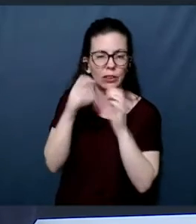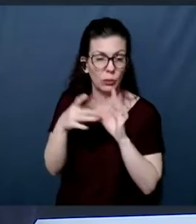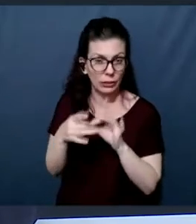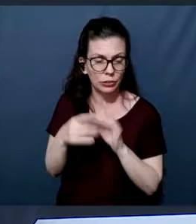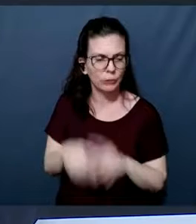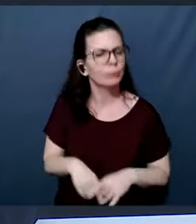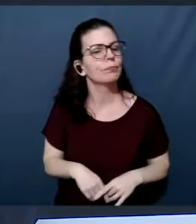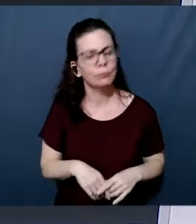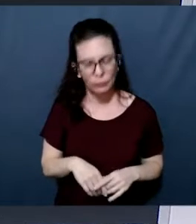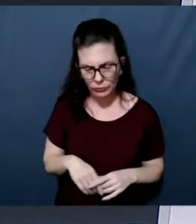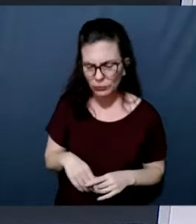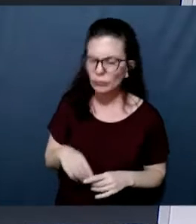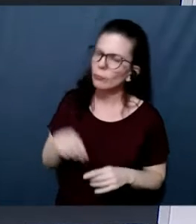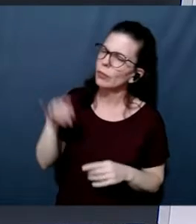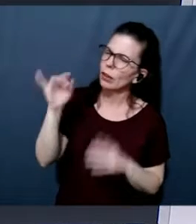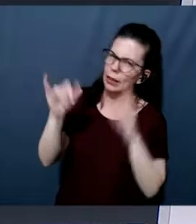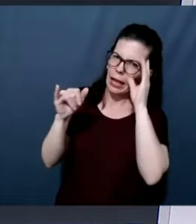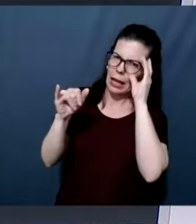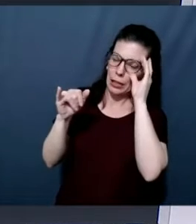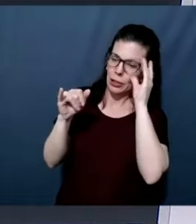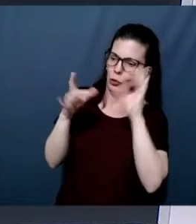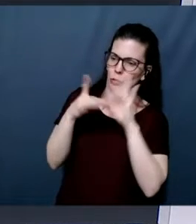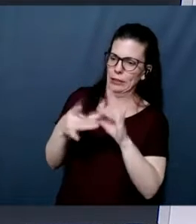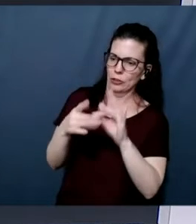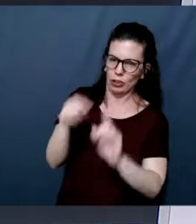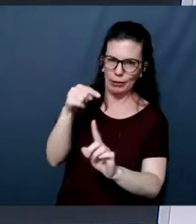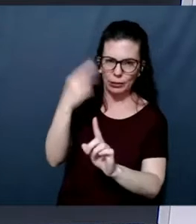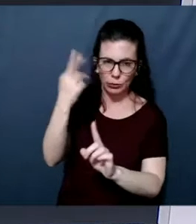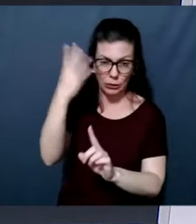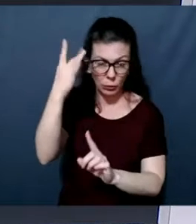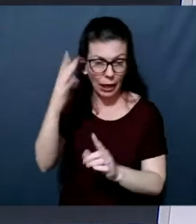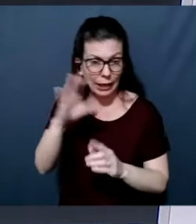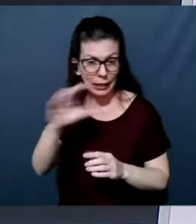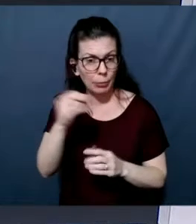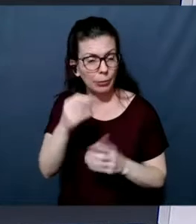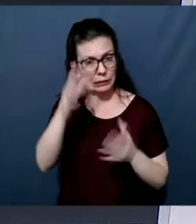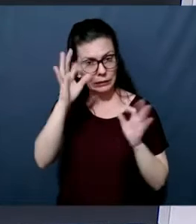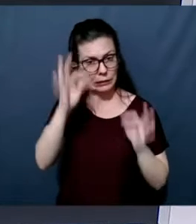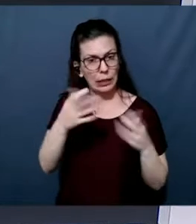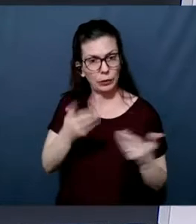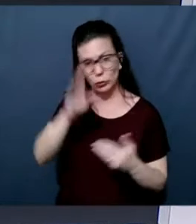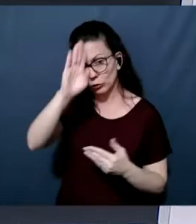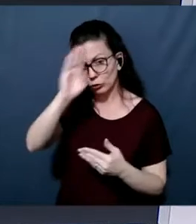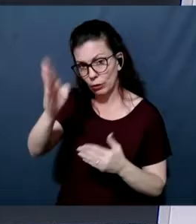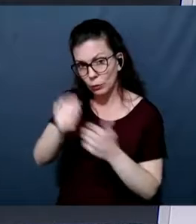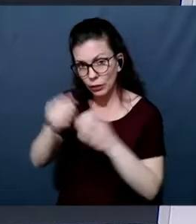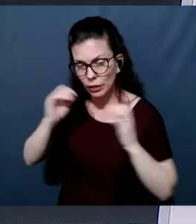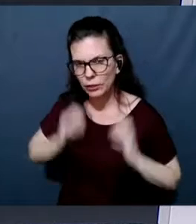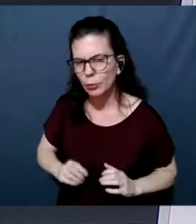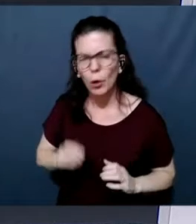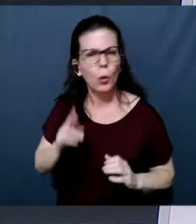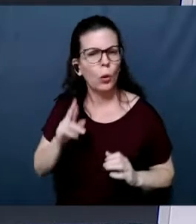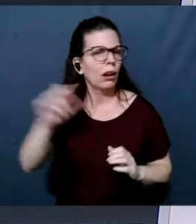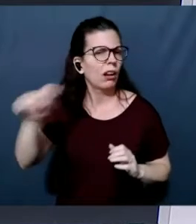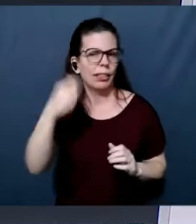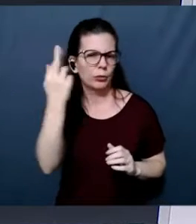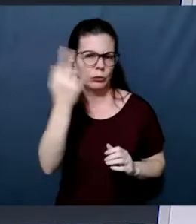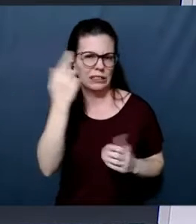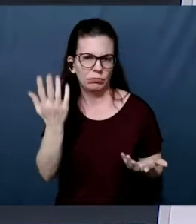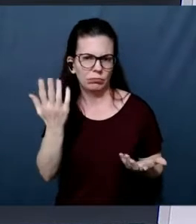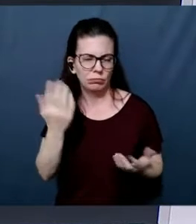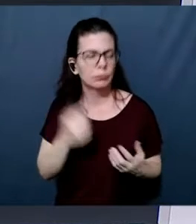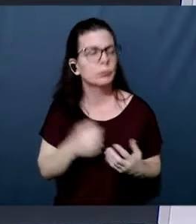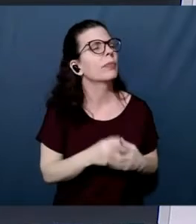the relationship the reason why companies want to go direct to consumer, or is it more to it than that? So there's a lot of